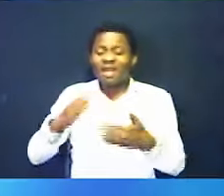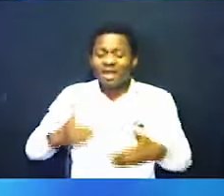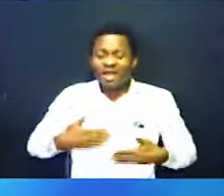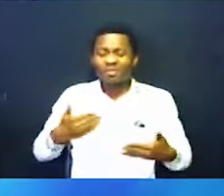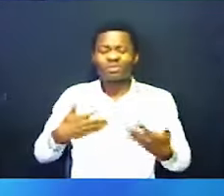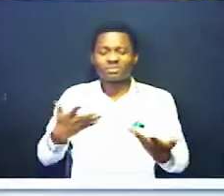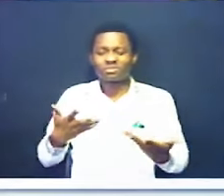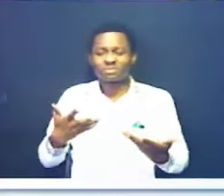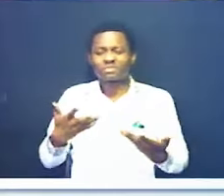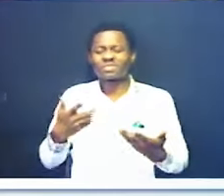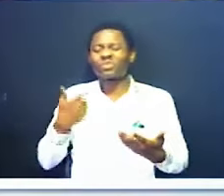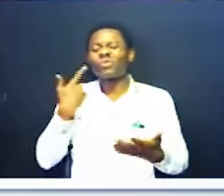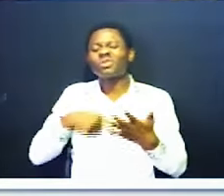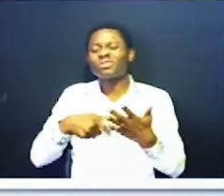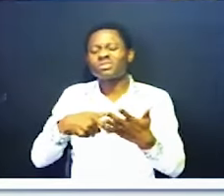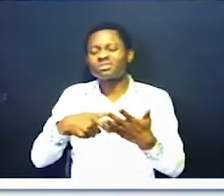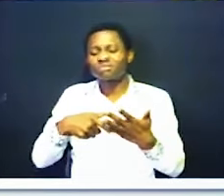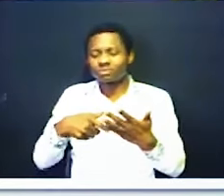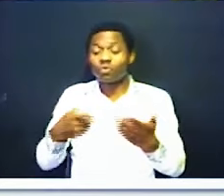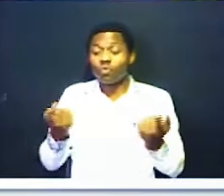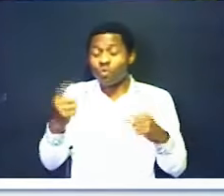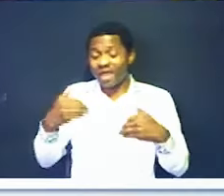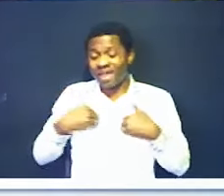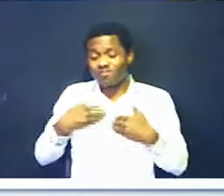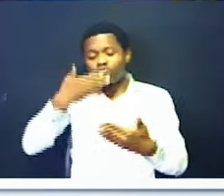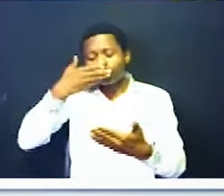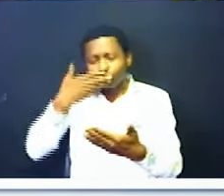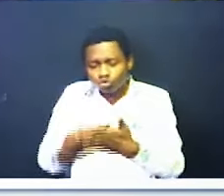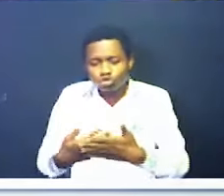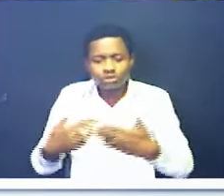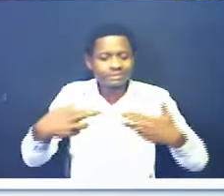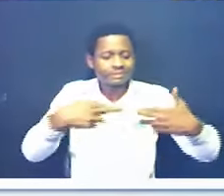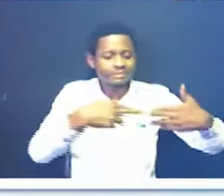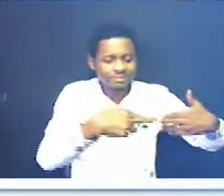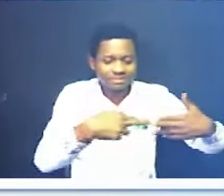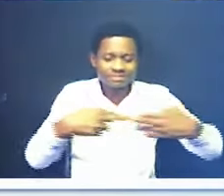is good relationship. This is